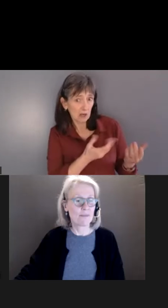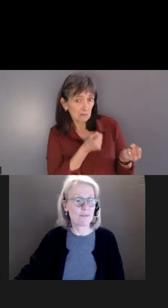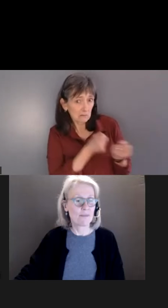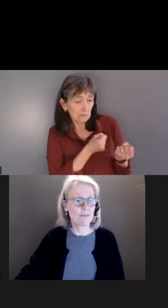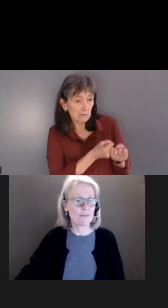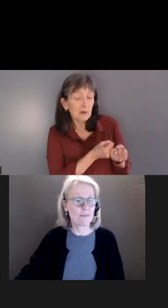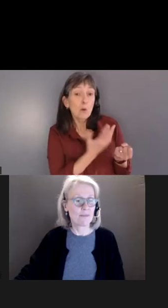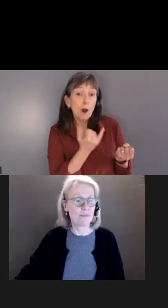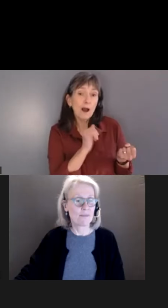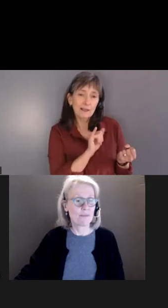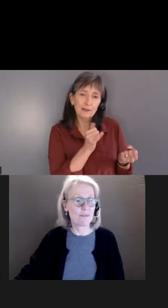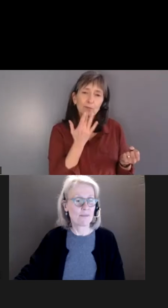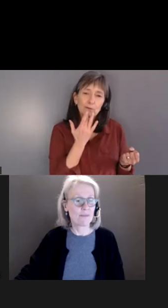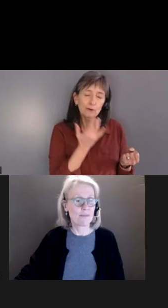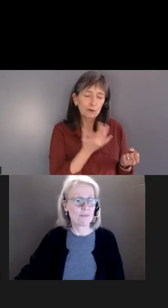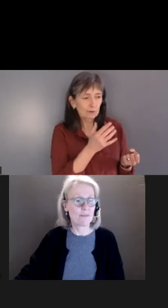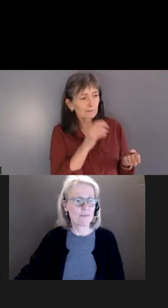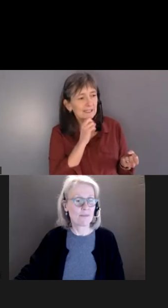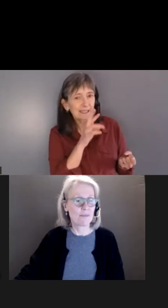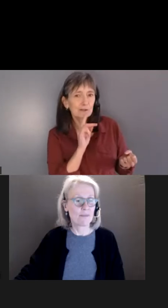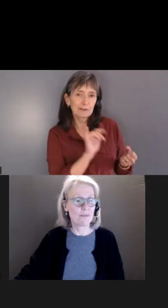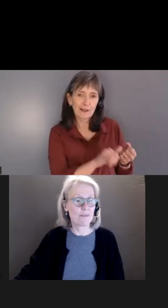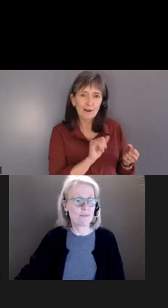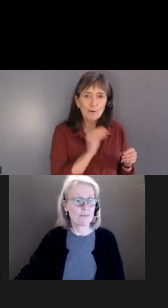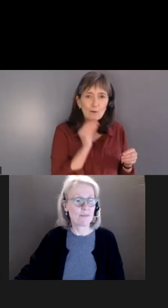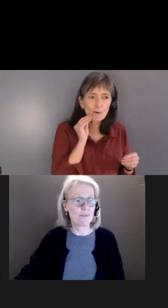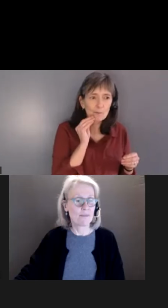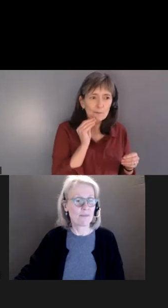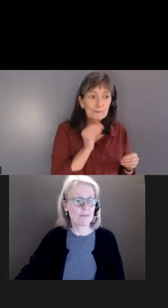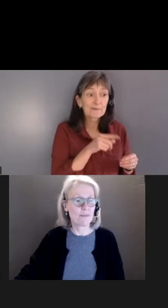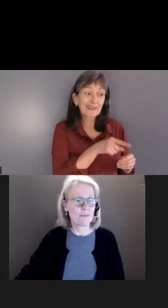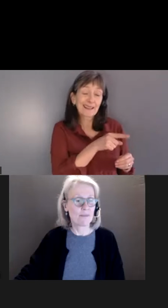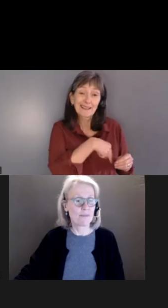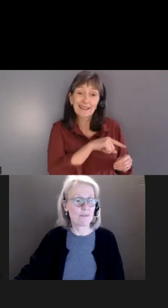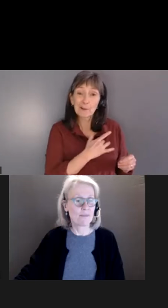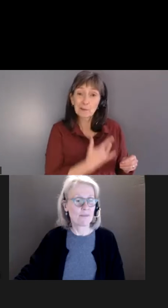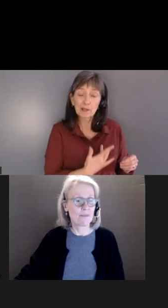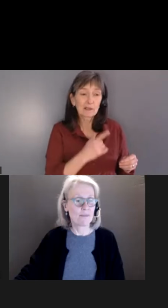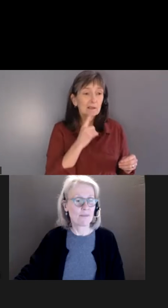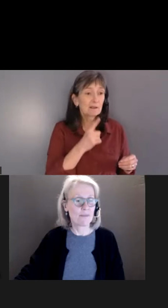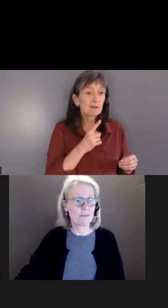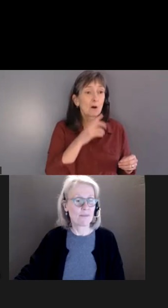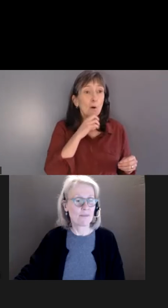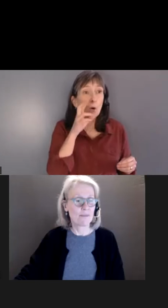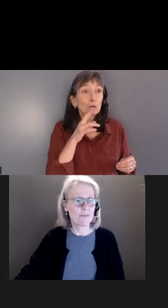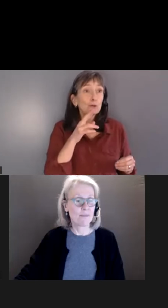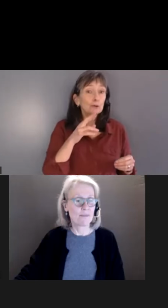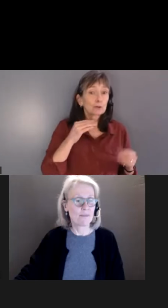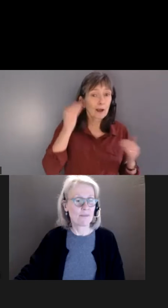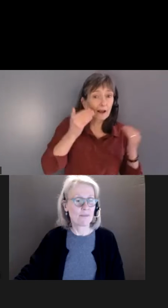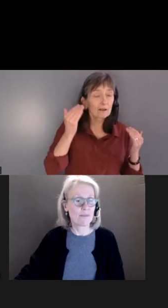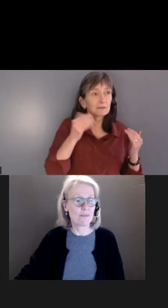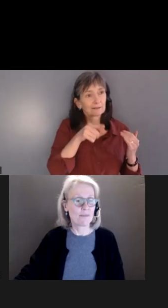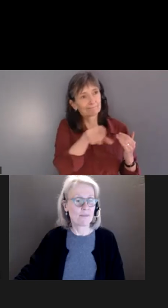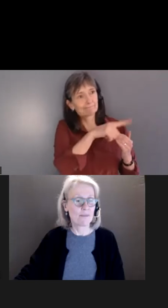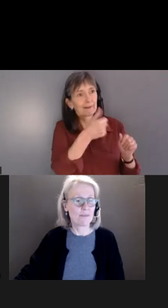place. And a key aspect of NORC programs is that they tend to include intentional opportunities for older adults to inform what types of programs